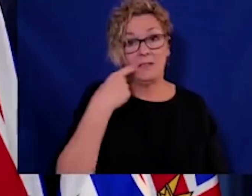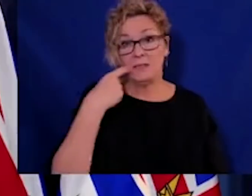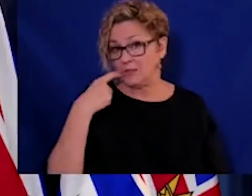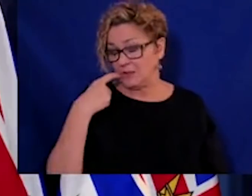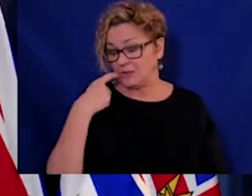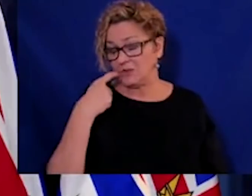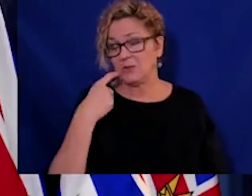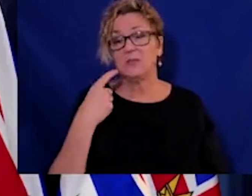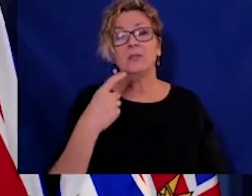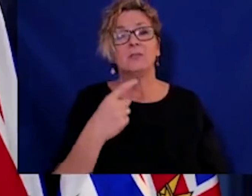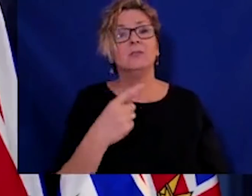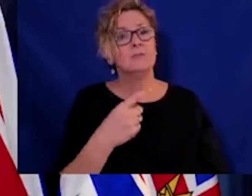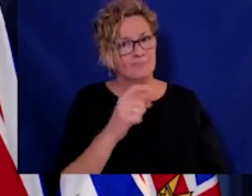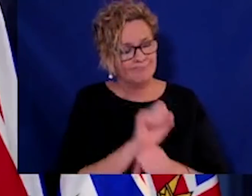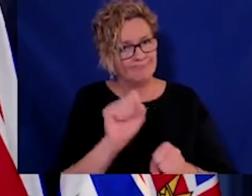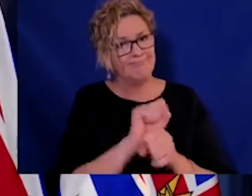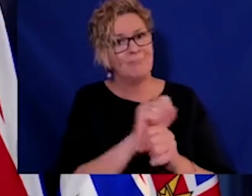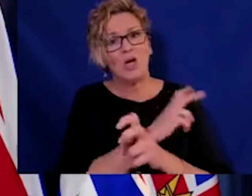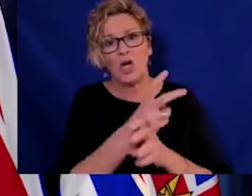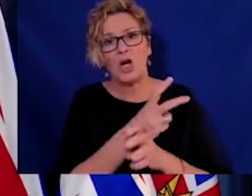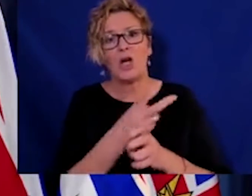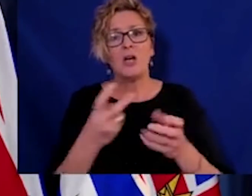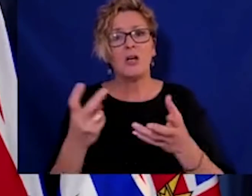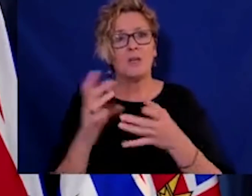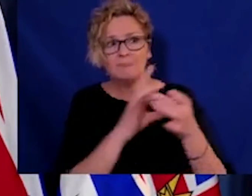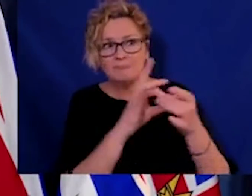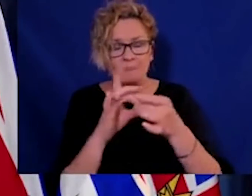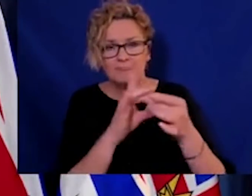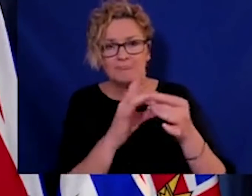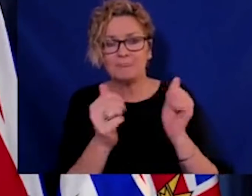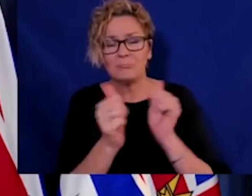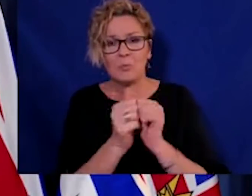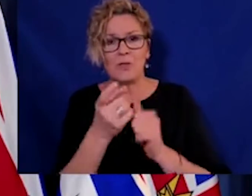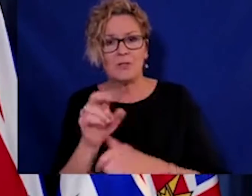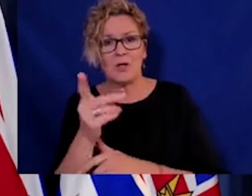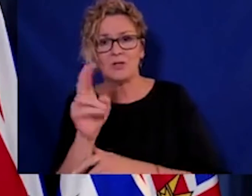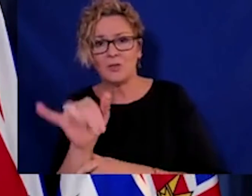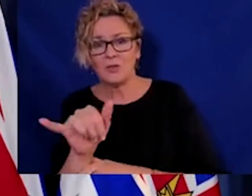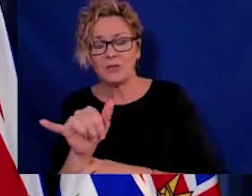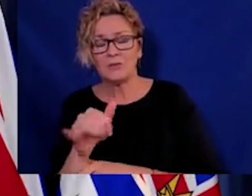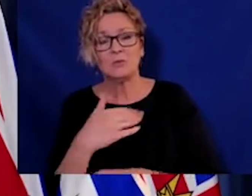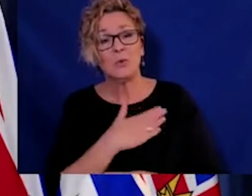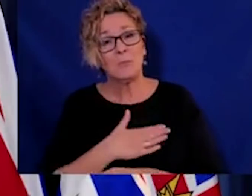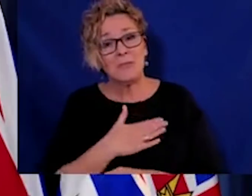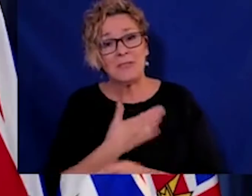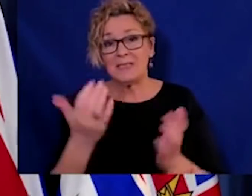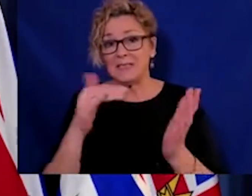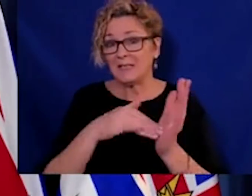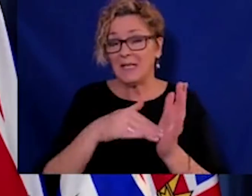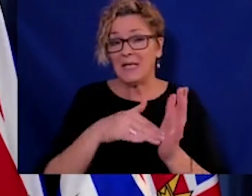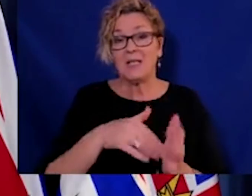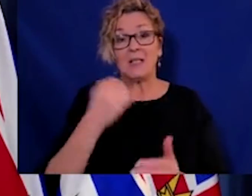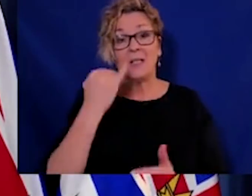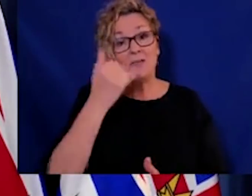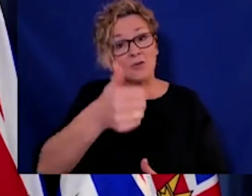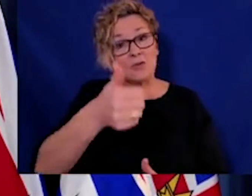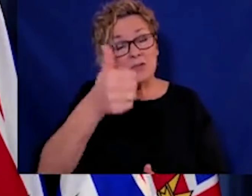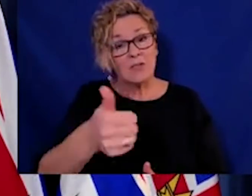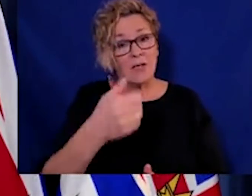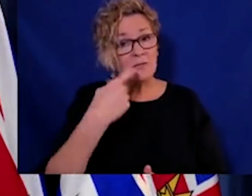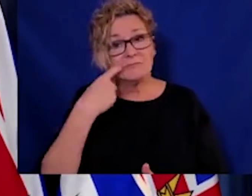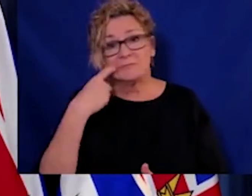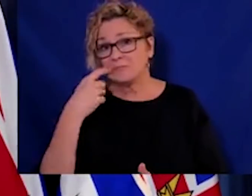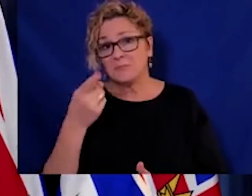those efforts continue, but in the meantime, we are asking people to not use alone, to take the steps they need to take